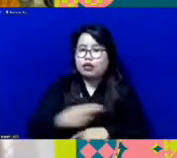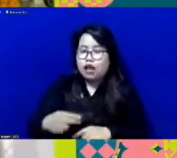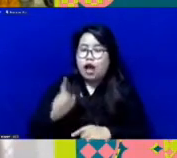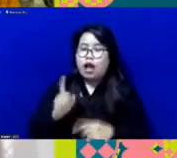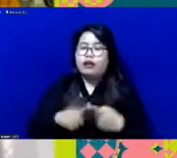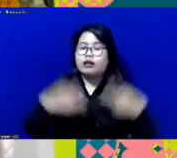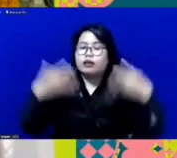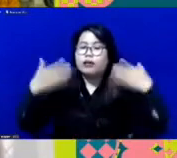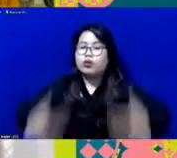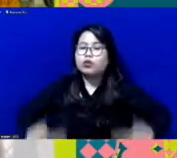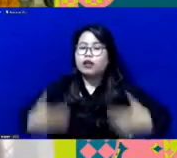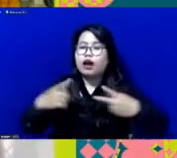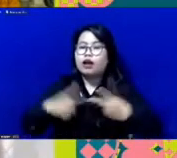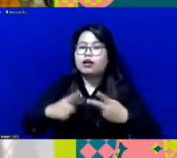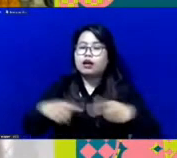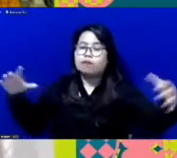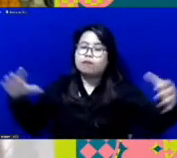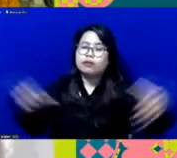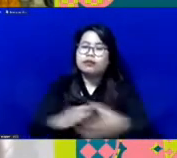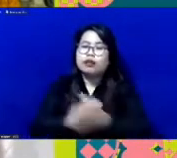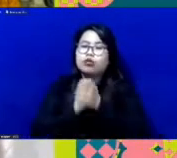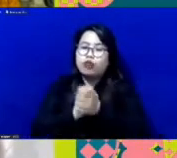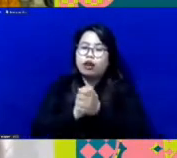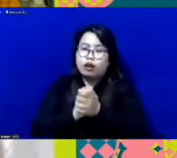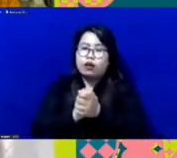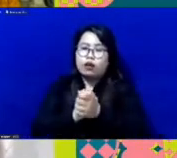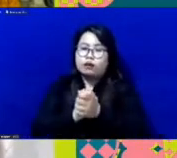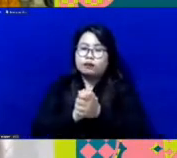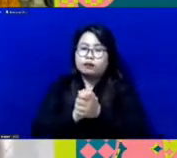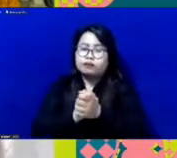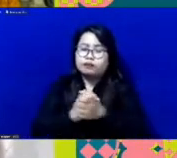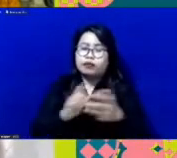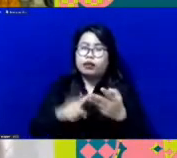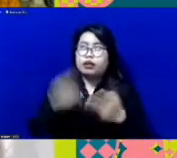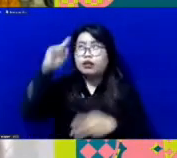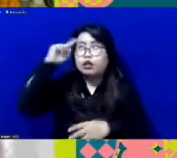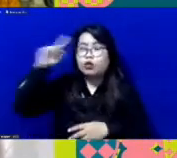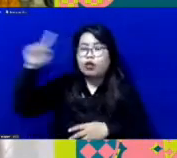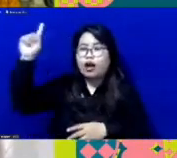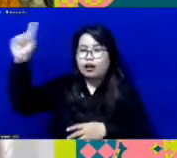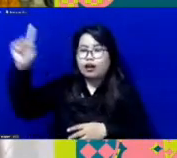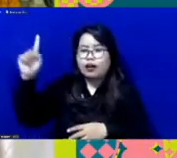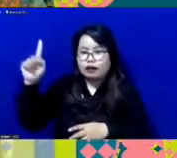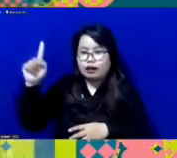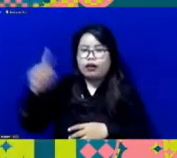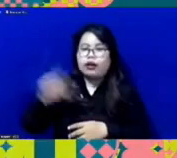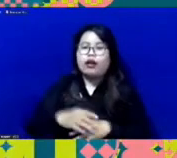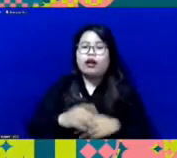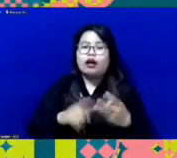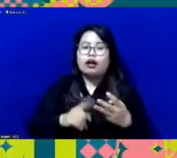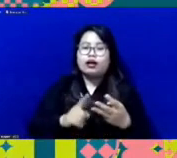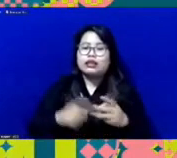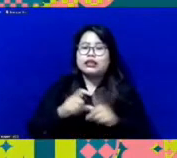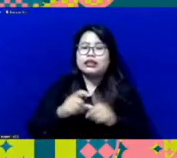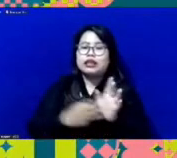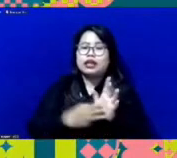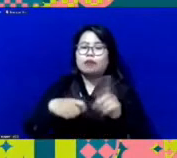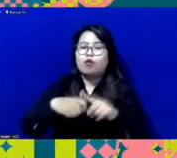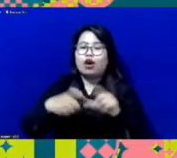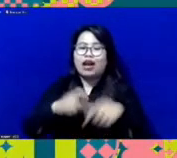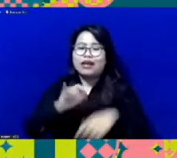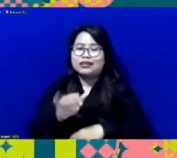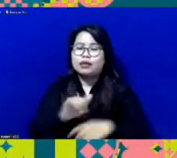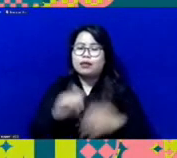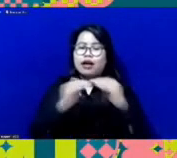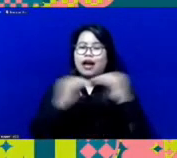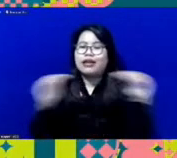one God, please, democracy, and justice. This is the Pancasila that you're